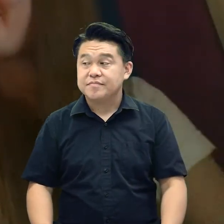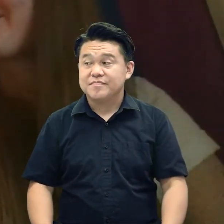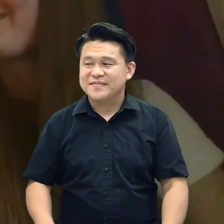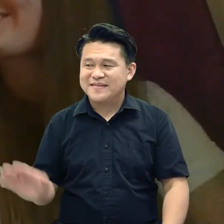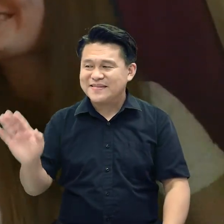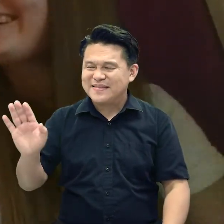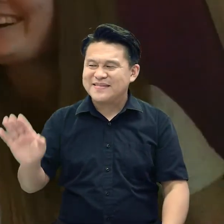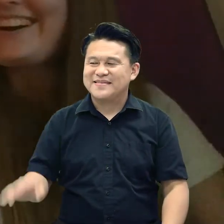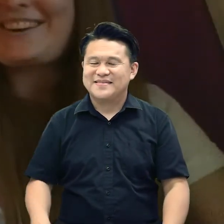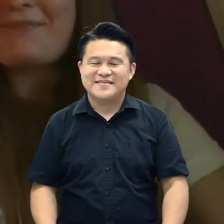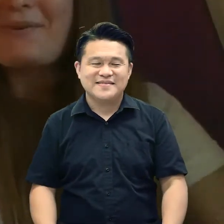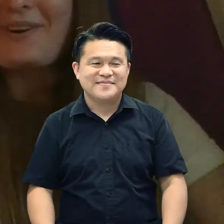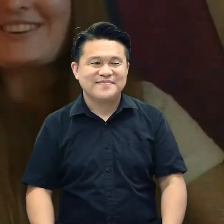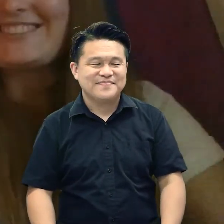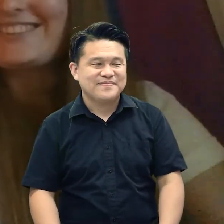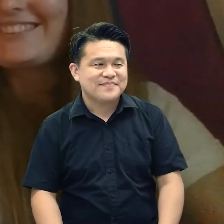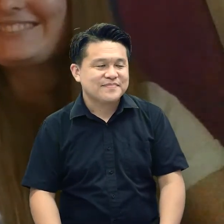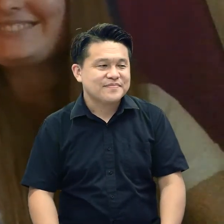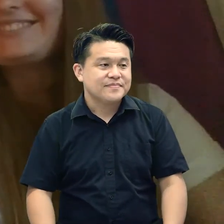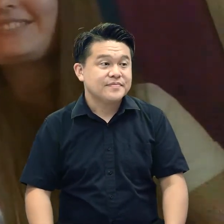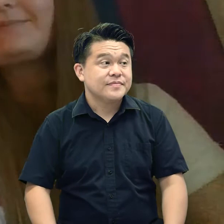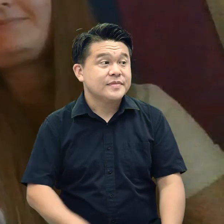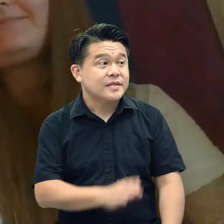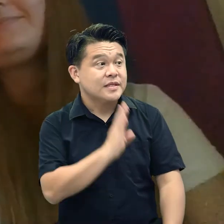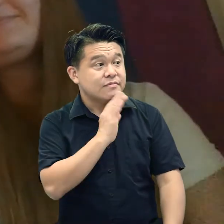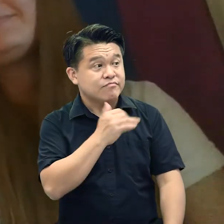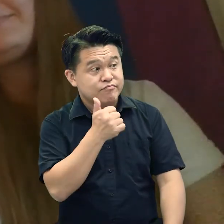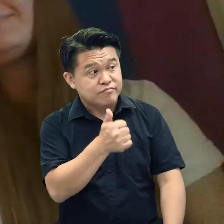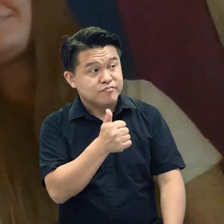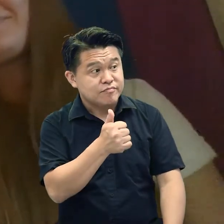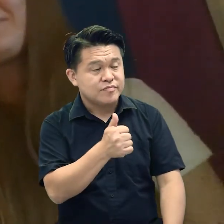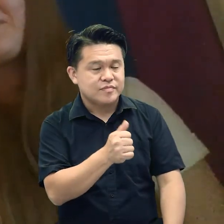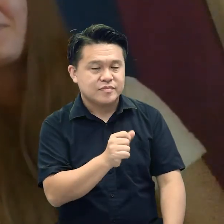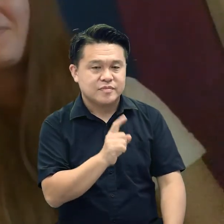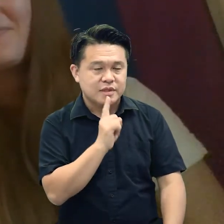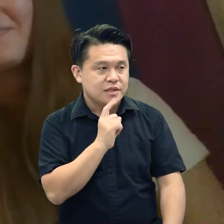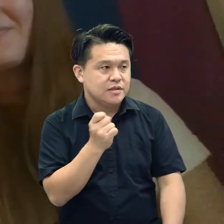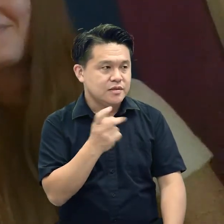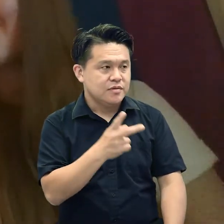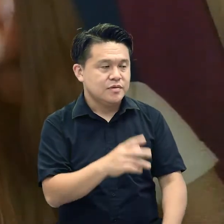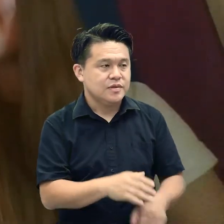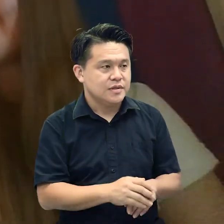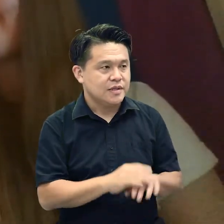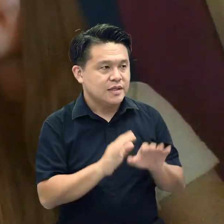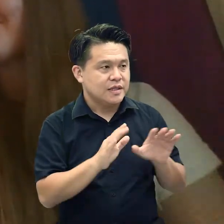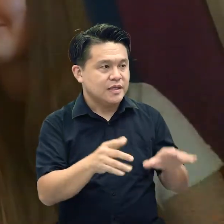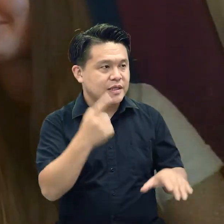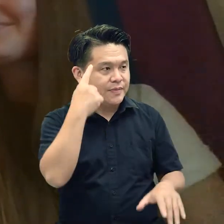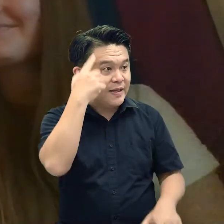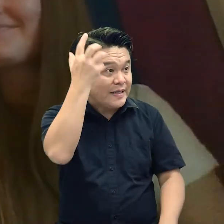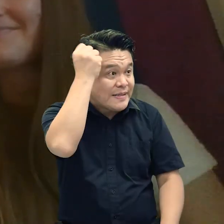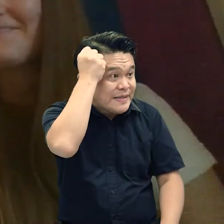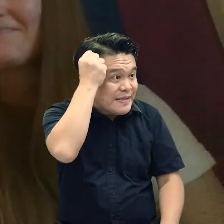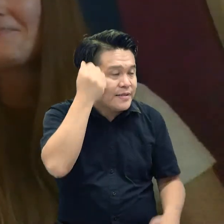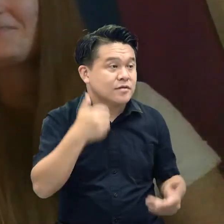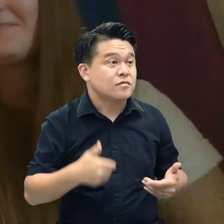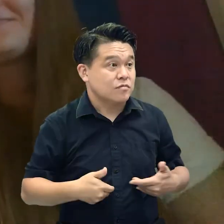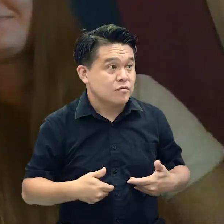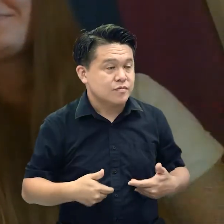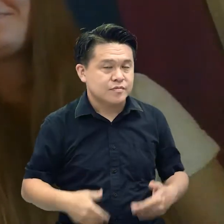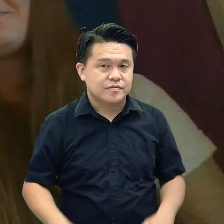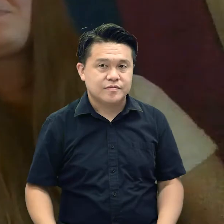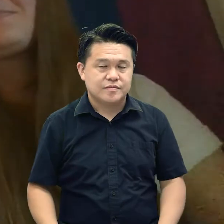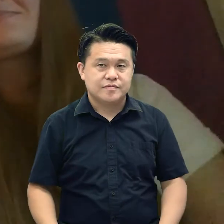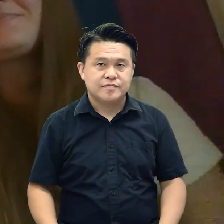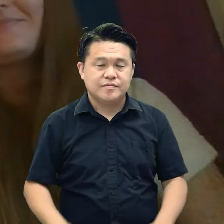not. Worse. Yeah, I know. But I think that's really that's pretty direct, and it's like just